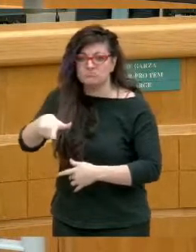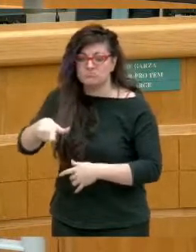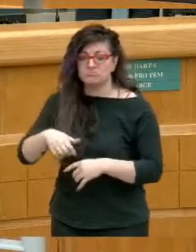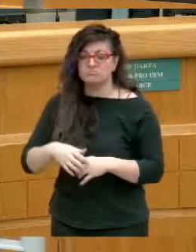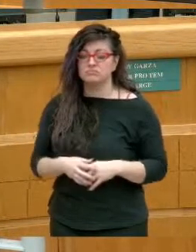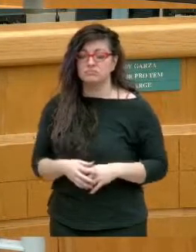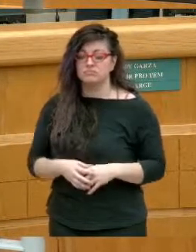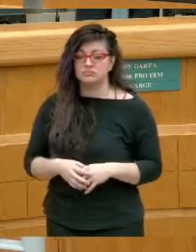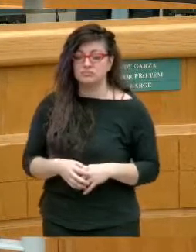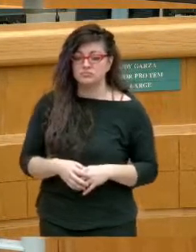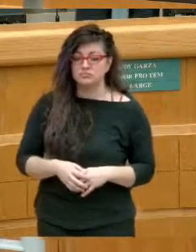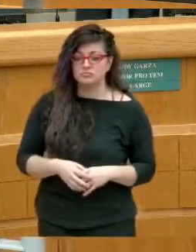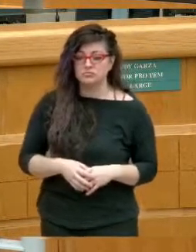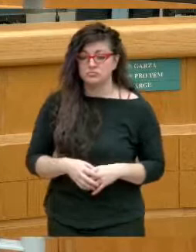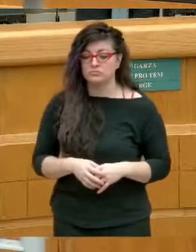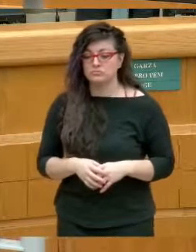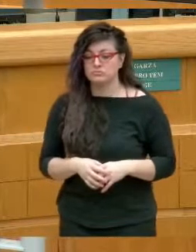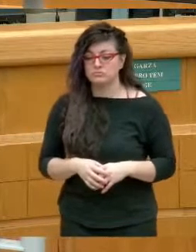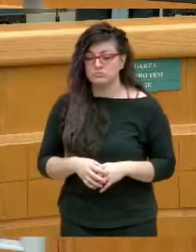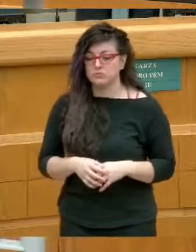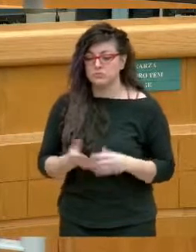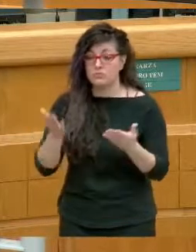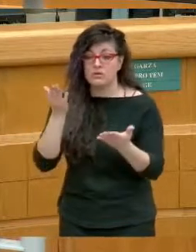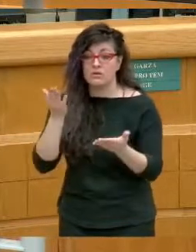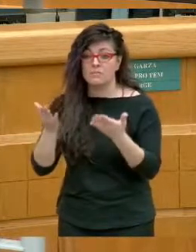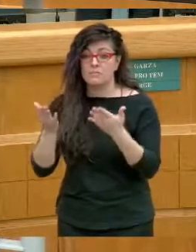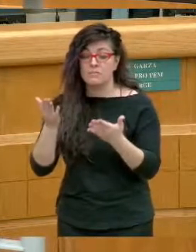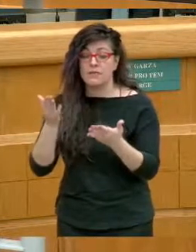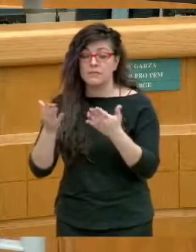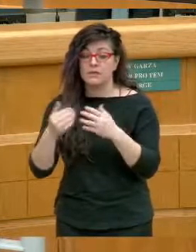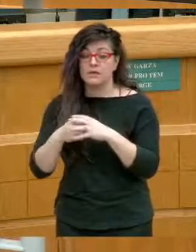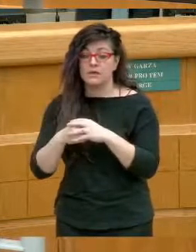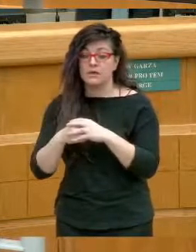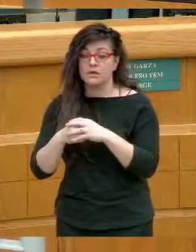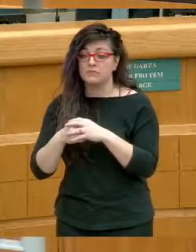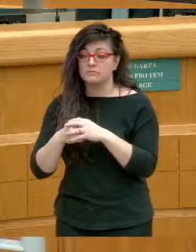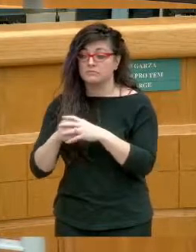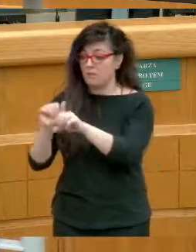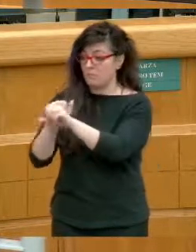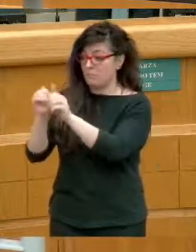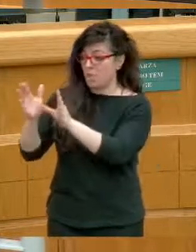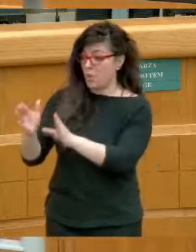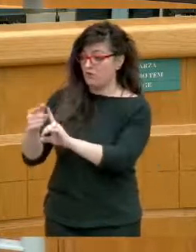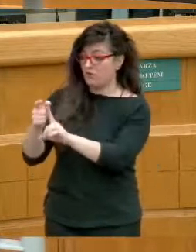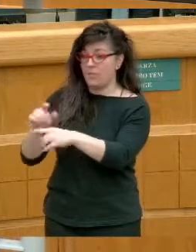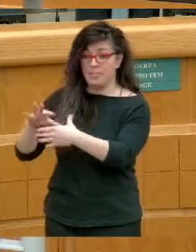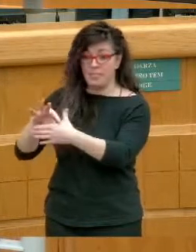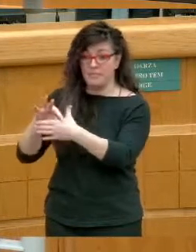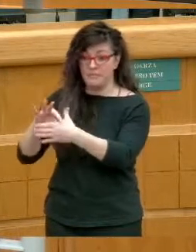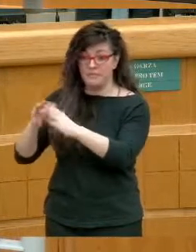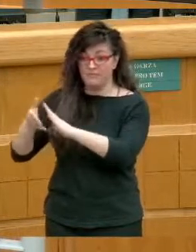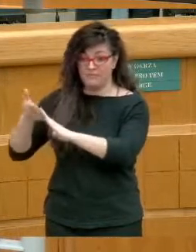employee, or even an employee who has been in contact with an employee and who has tested positive.